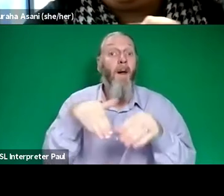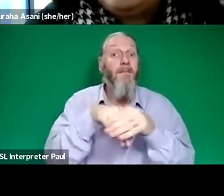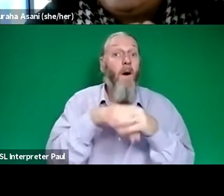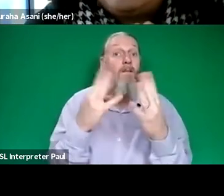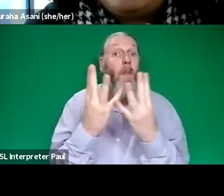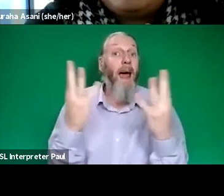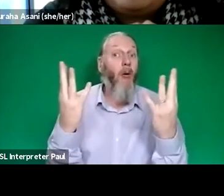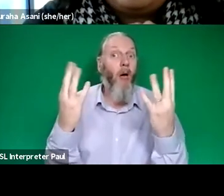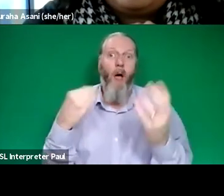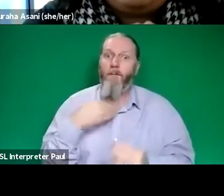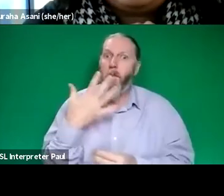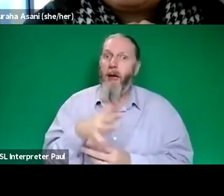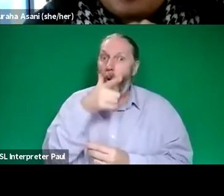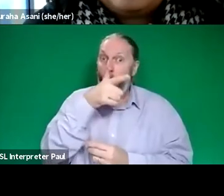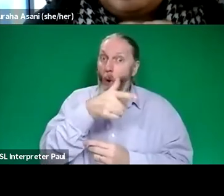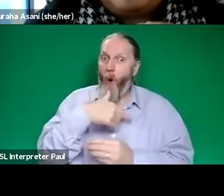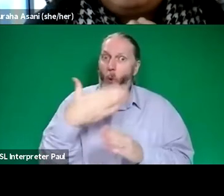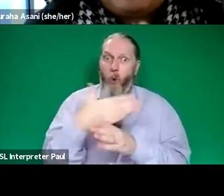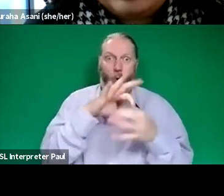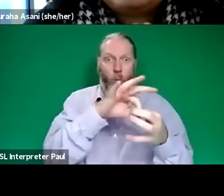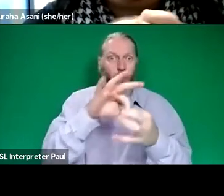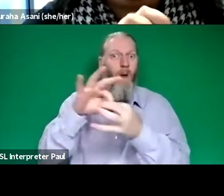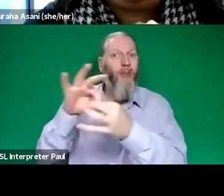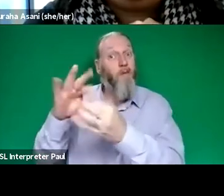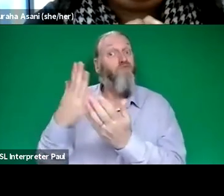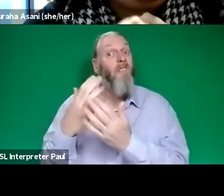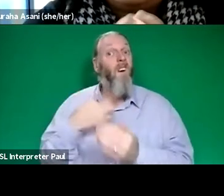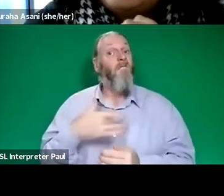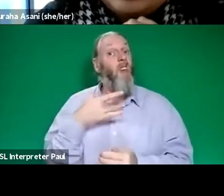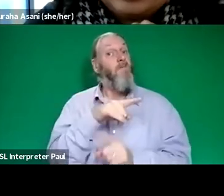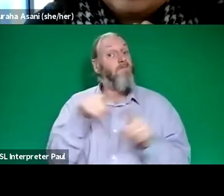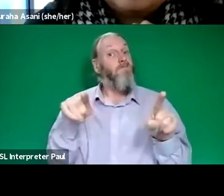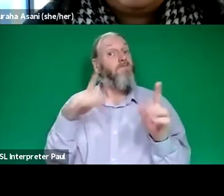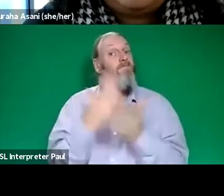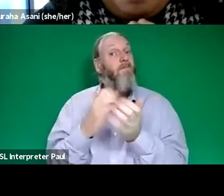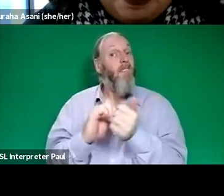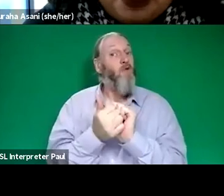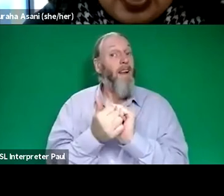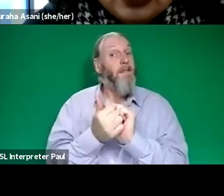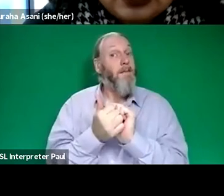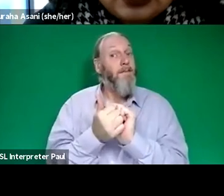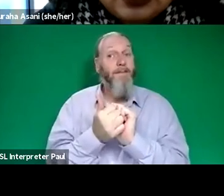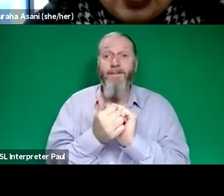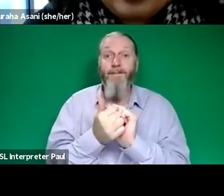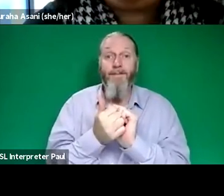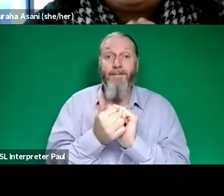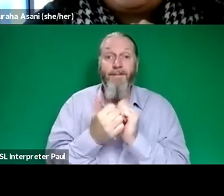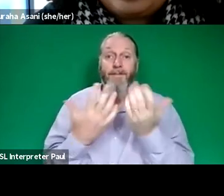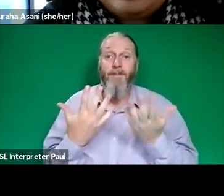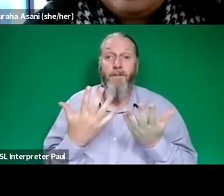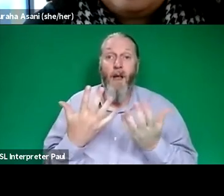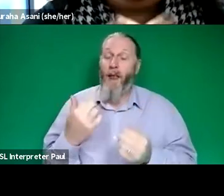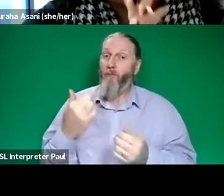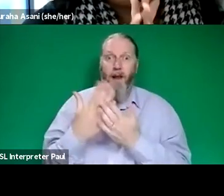privilege of working with them and of calling them my friends in different settings. They're people that I